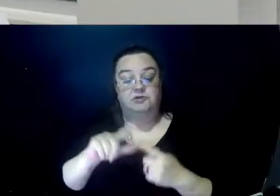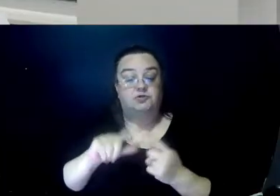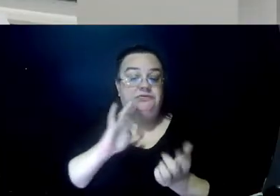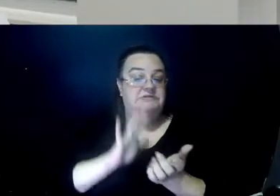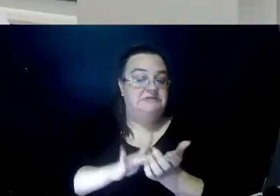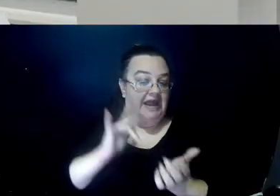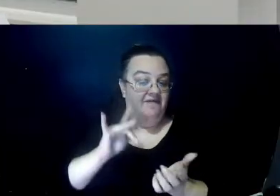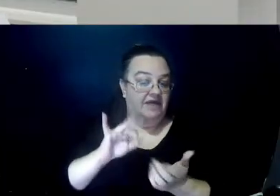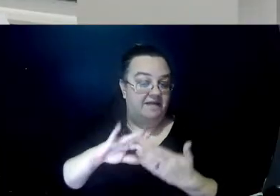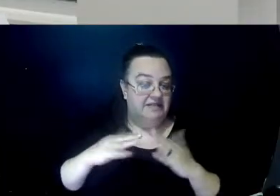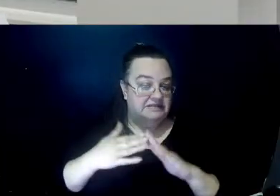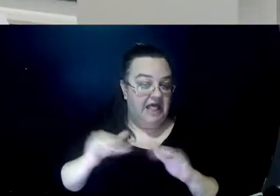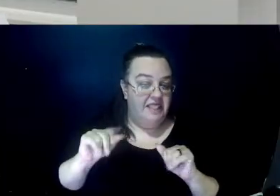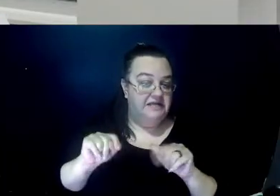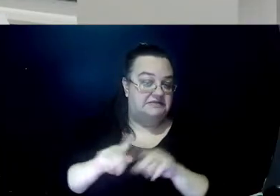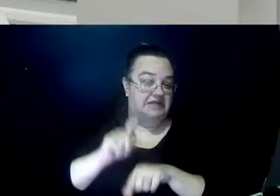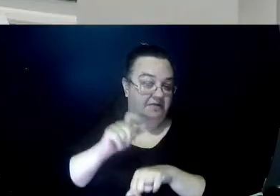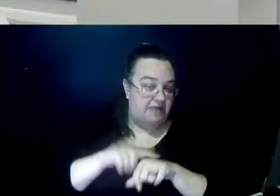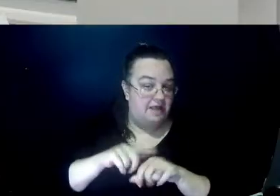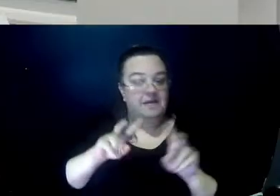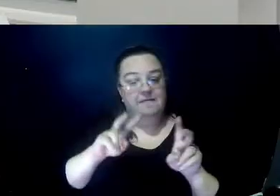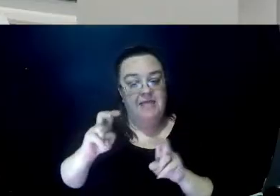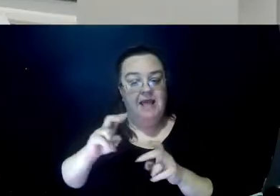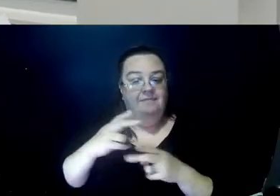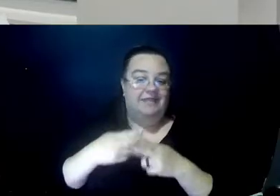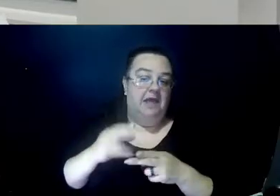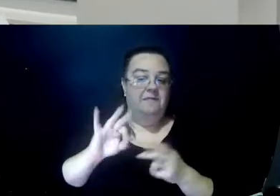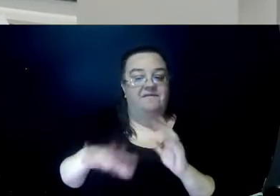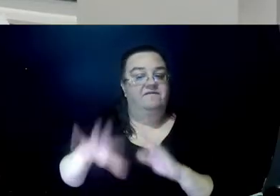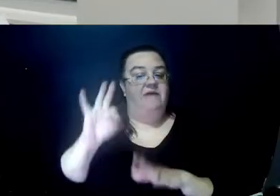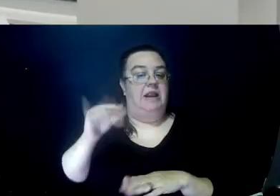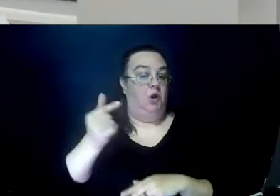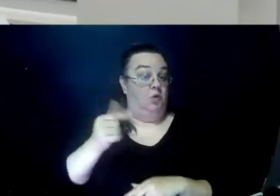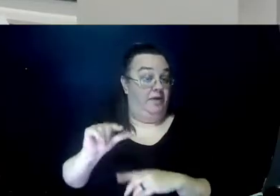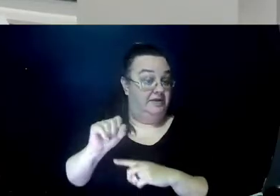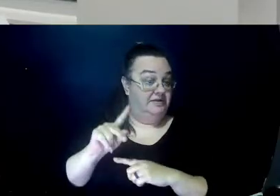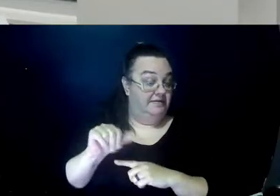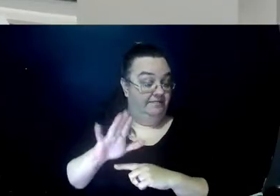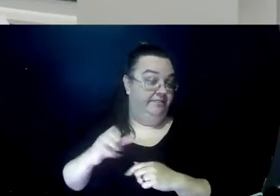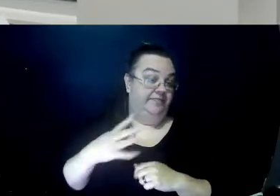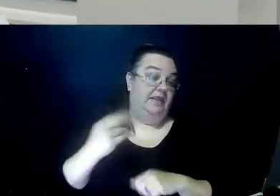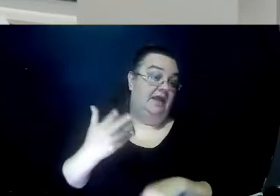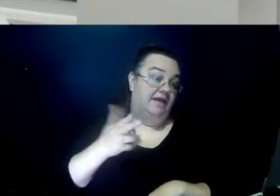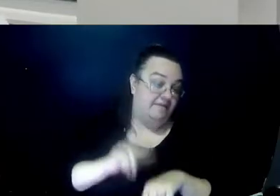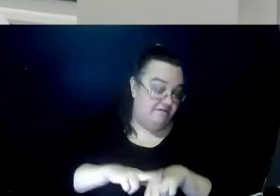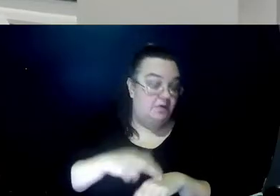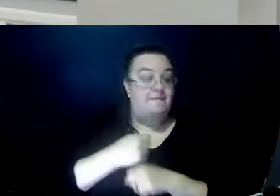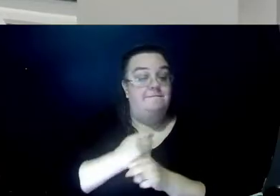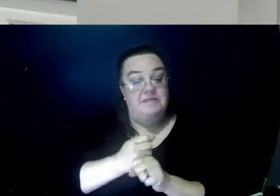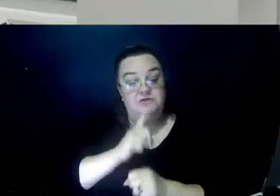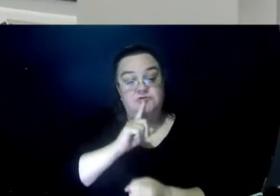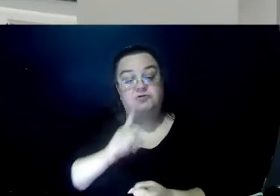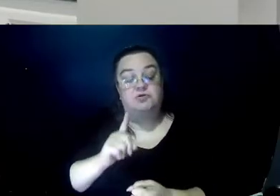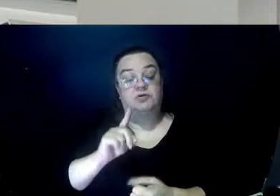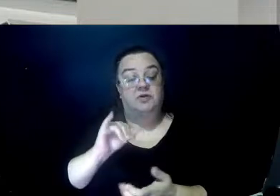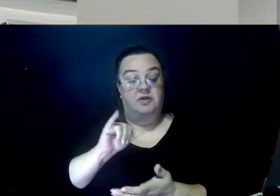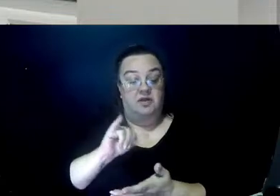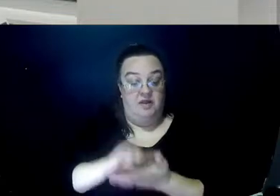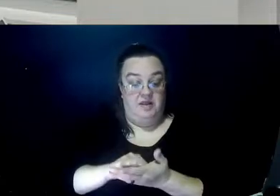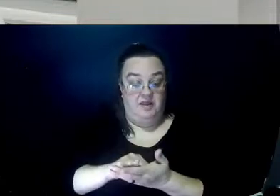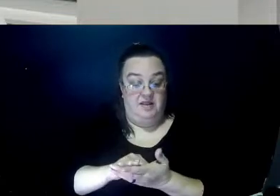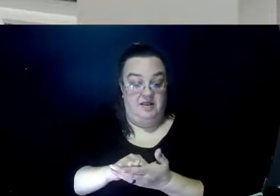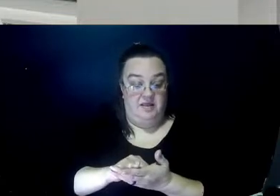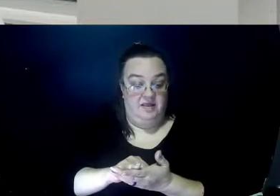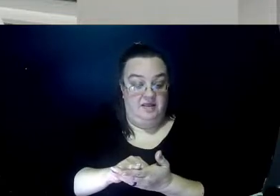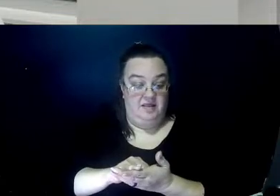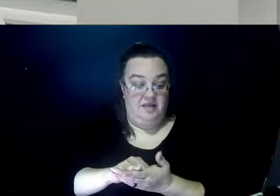same time in the name of finding green space. And of course, making sure the 2,000, the nice little projects